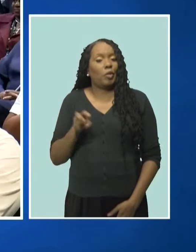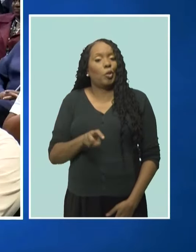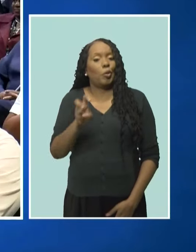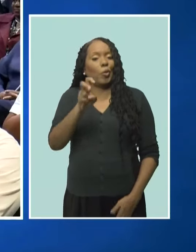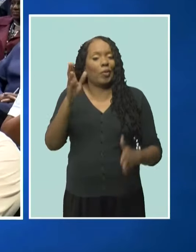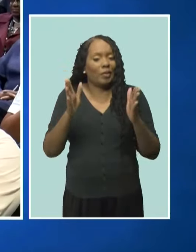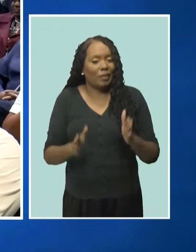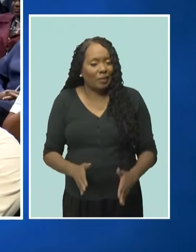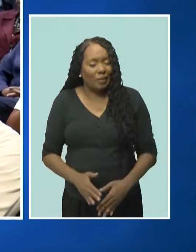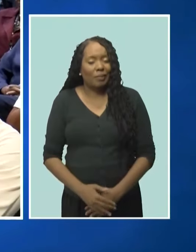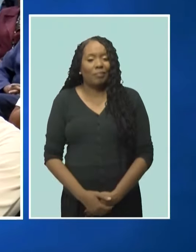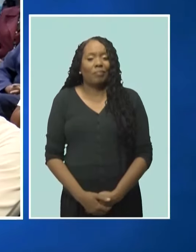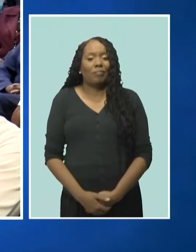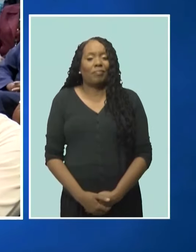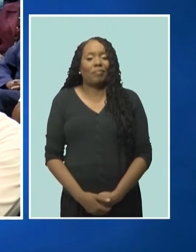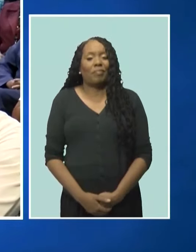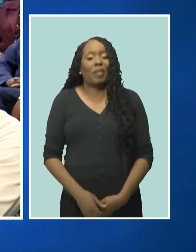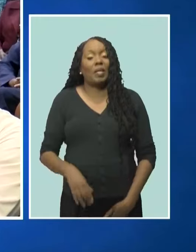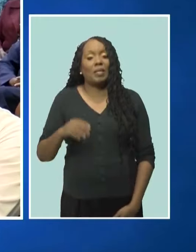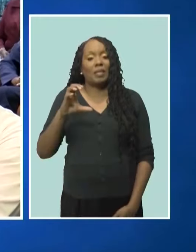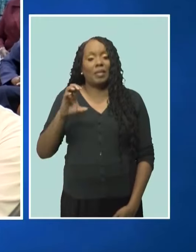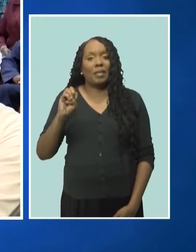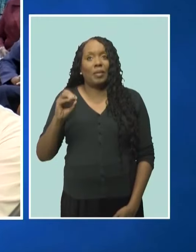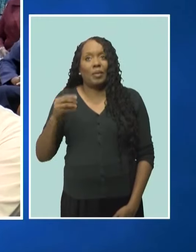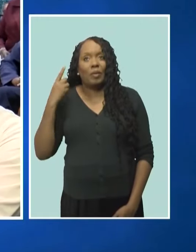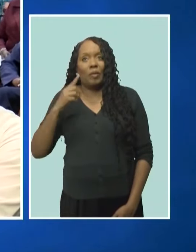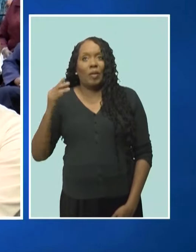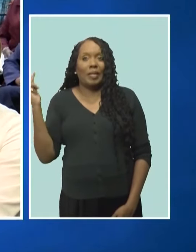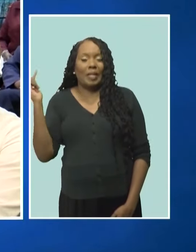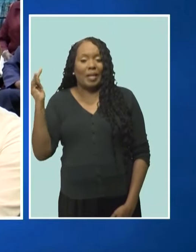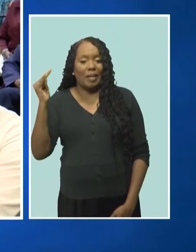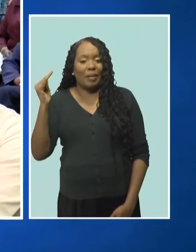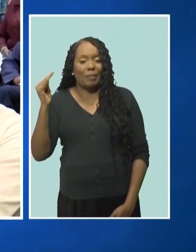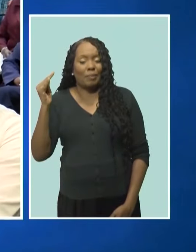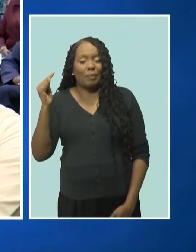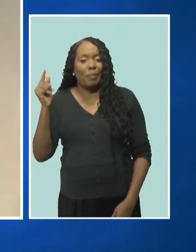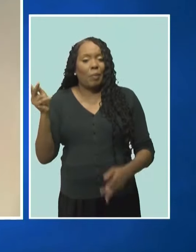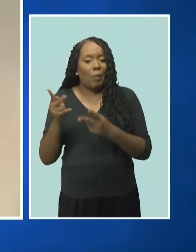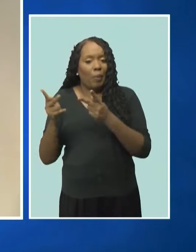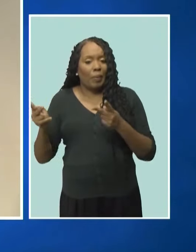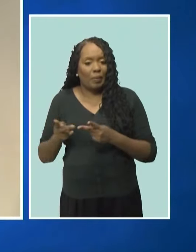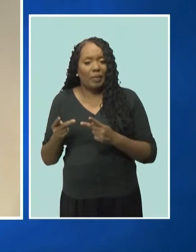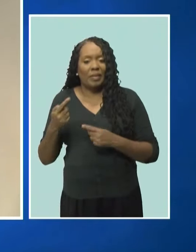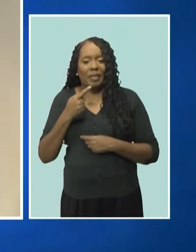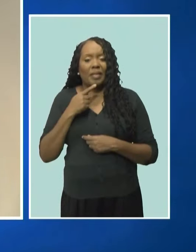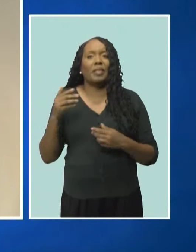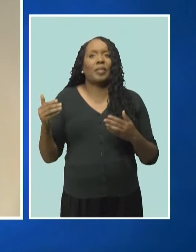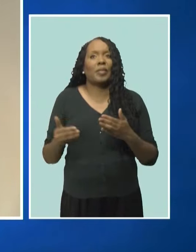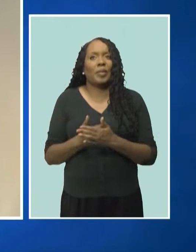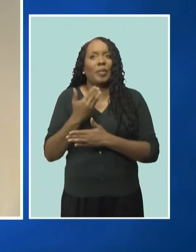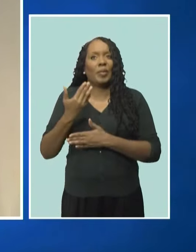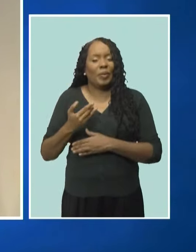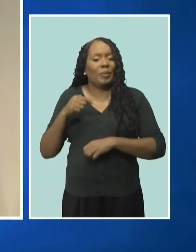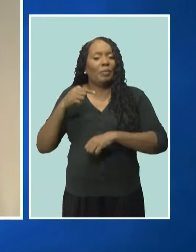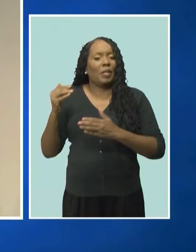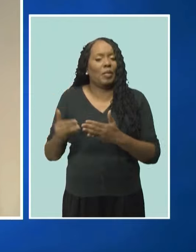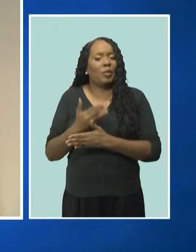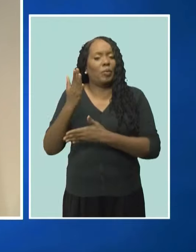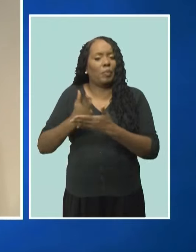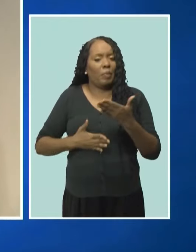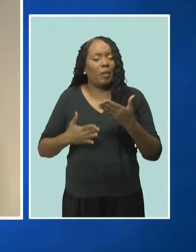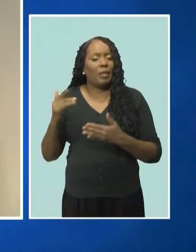Chief Executive Officer of the Grantley Adams International Airport Incorporated, Hadley Bourne, said it's a new chapter in the life of the